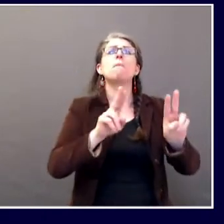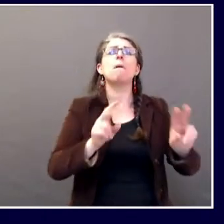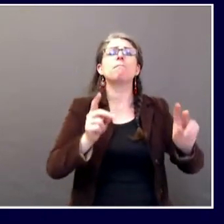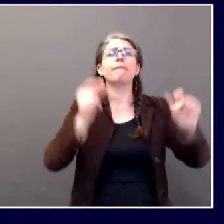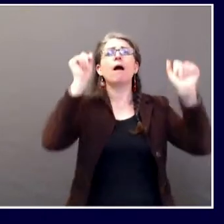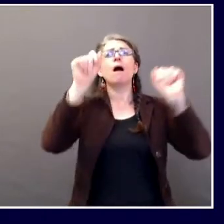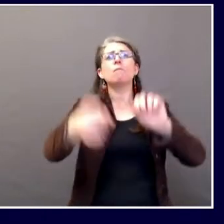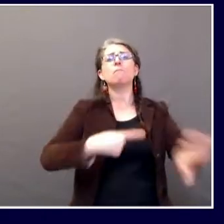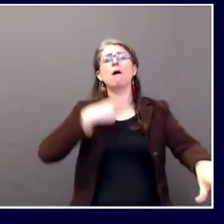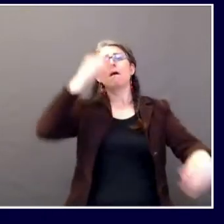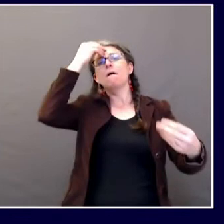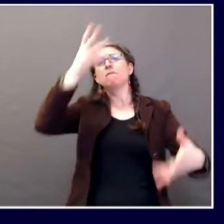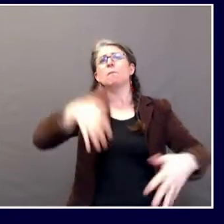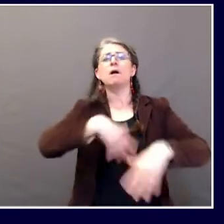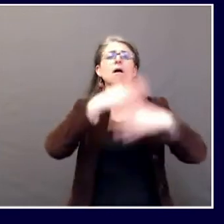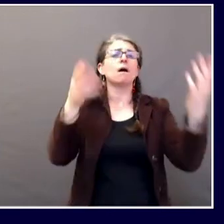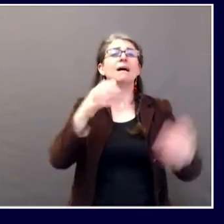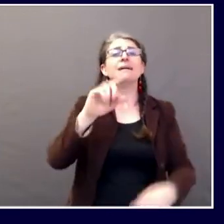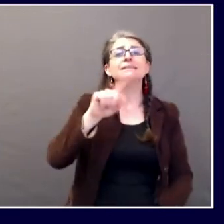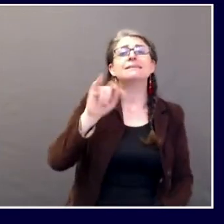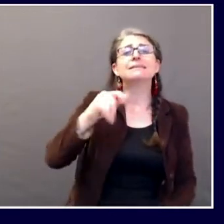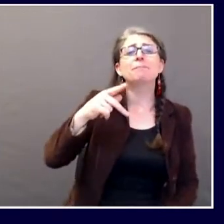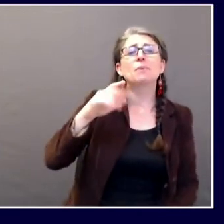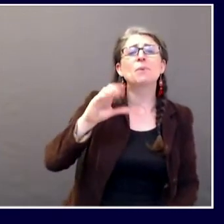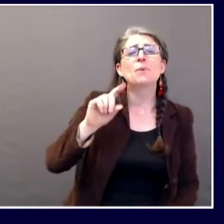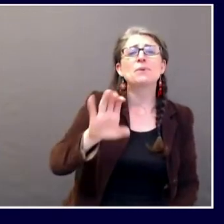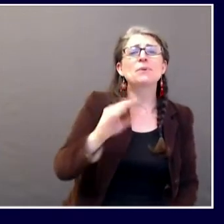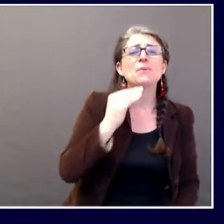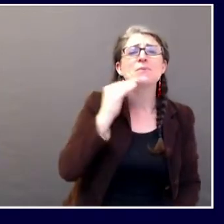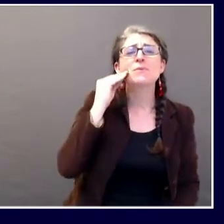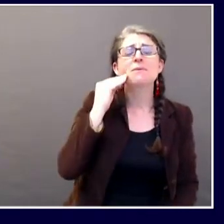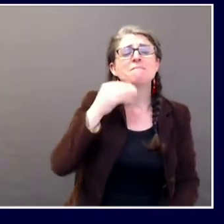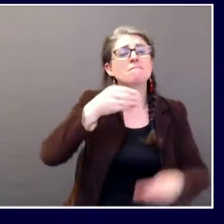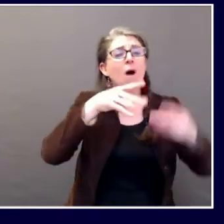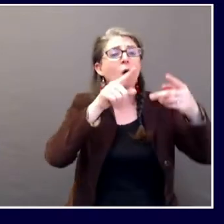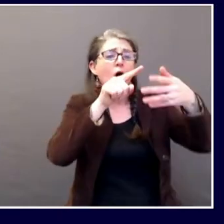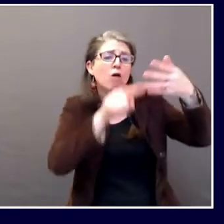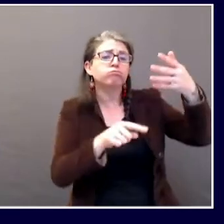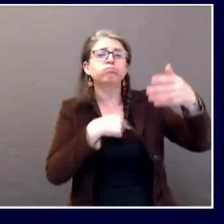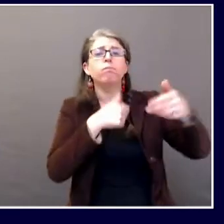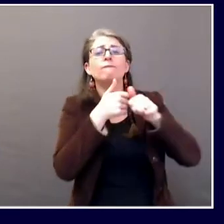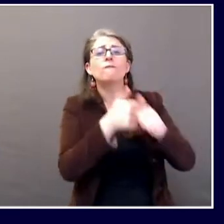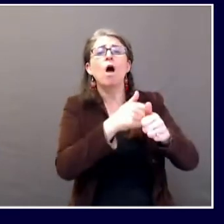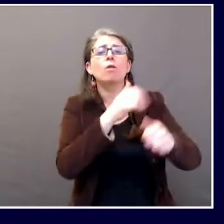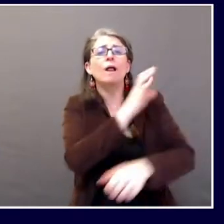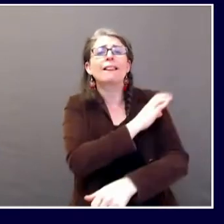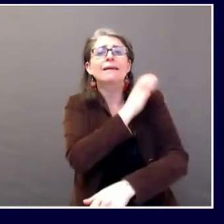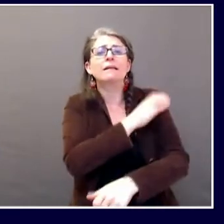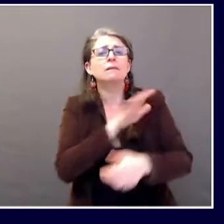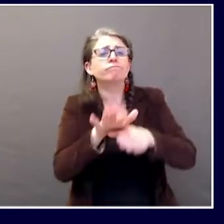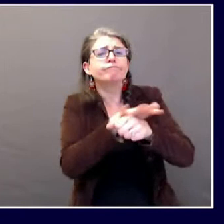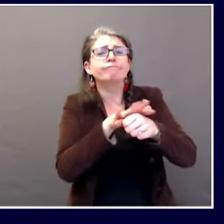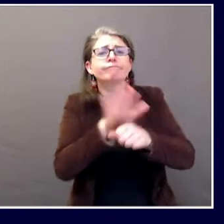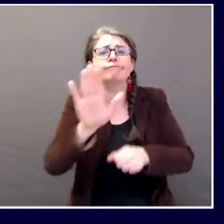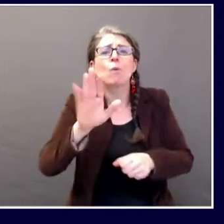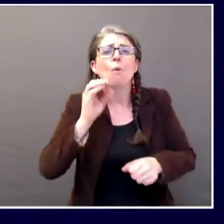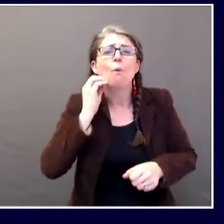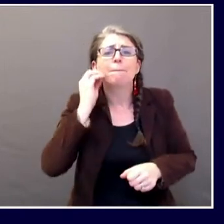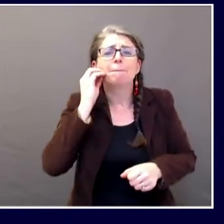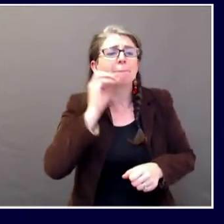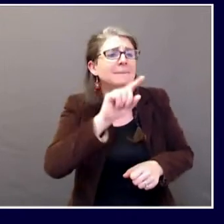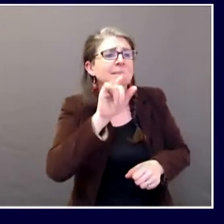get registered, go through the consent process, and then get a confirmation. The third thing we're looking for is that it's got to be easily